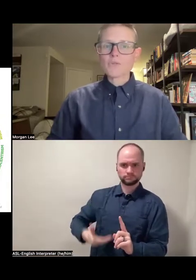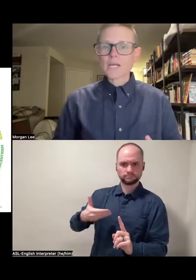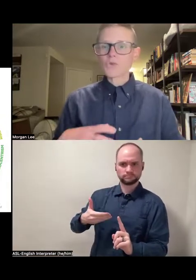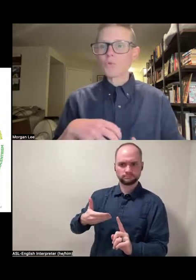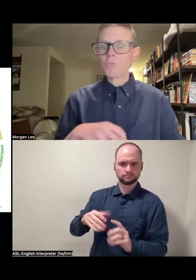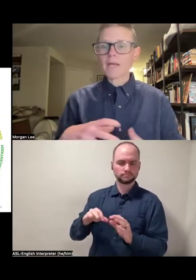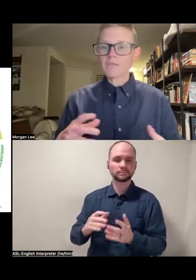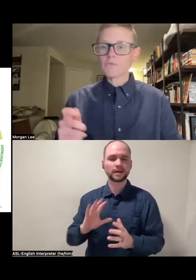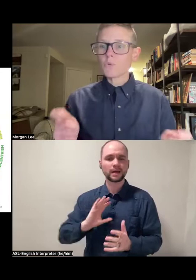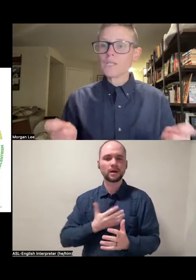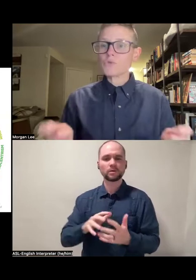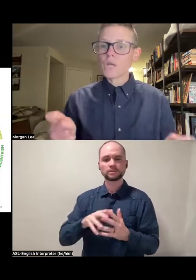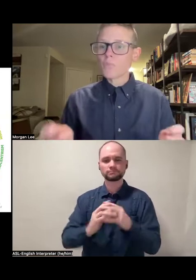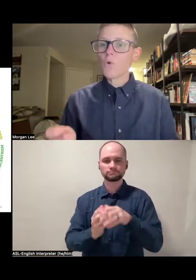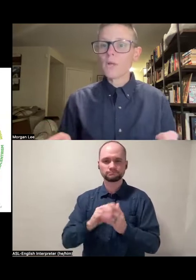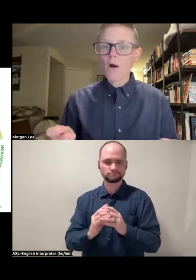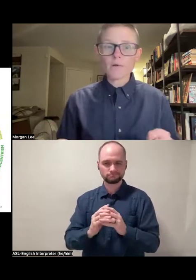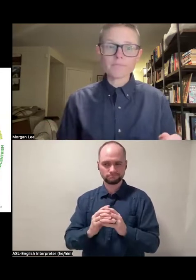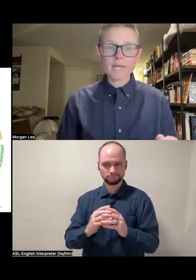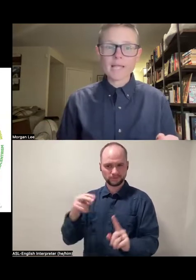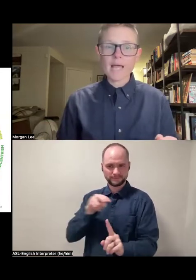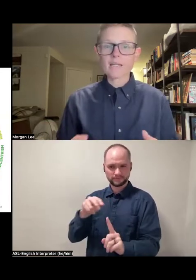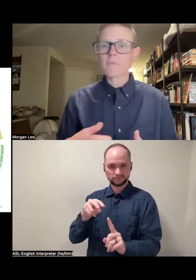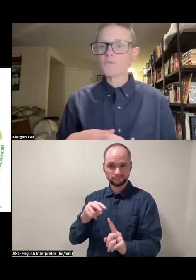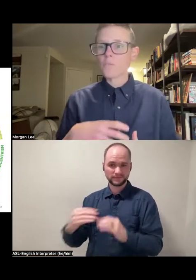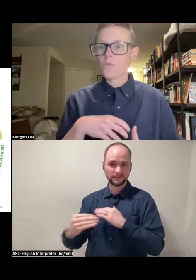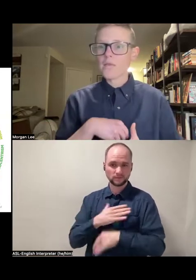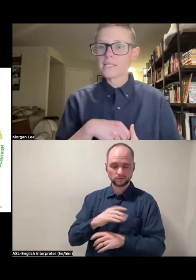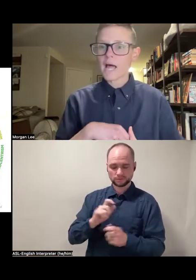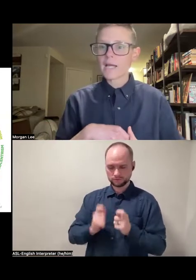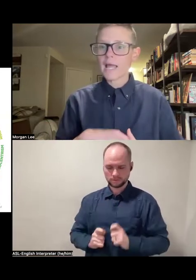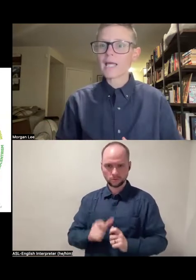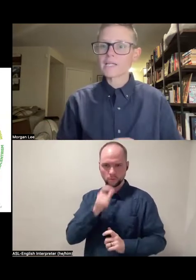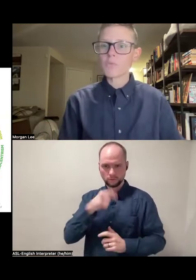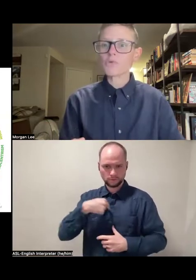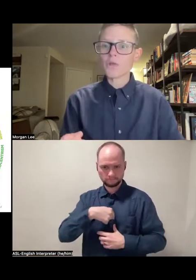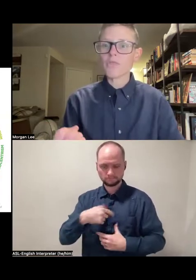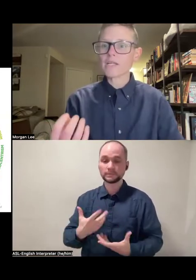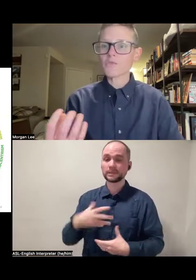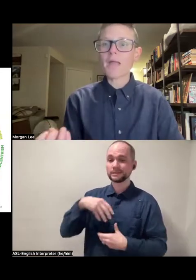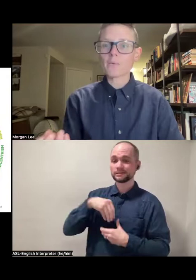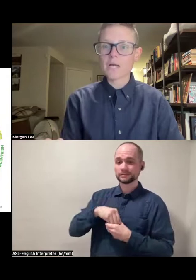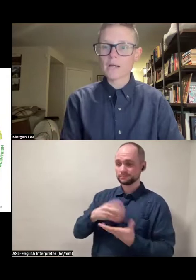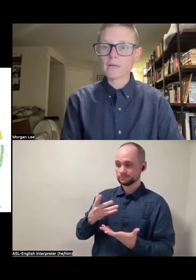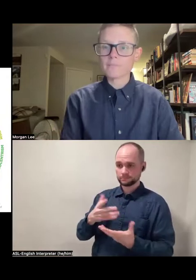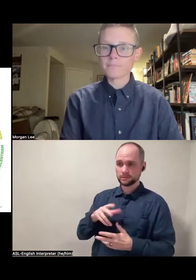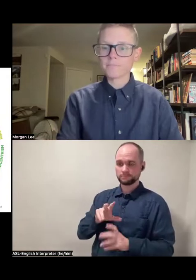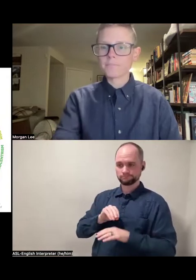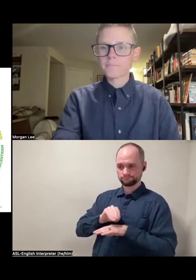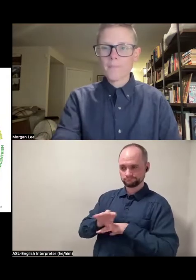our intersectional perspectives really do shape who we are. And that comes from both the inside and exposure to things from the